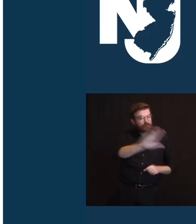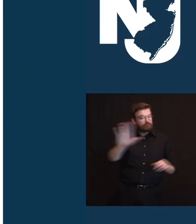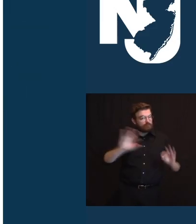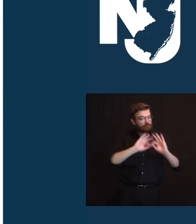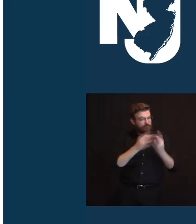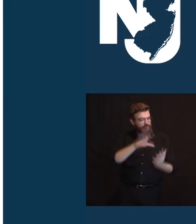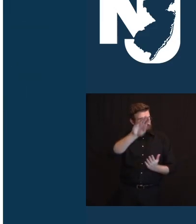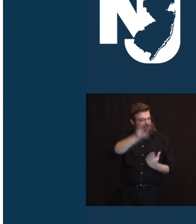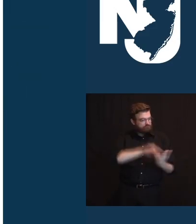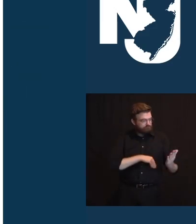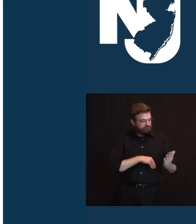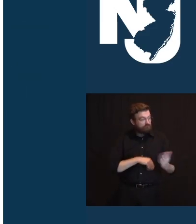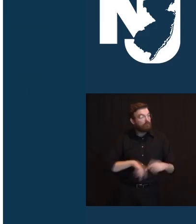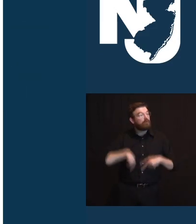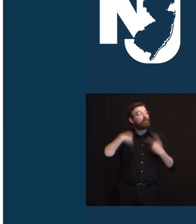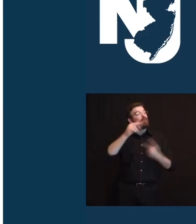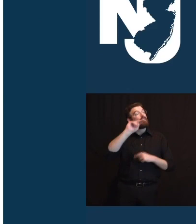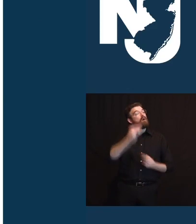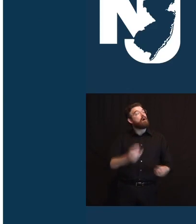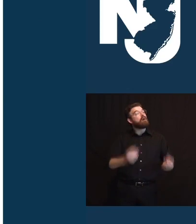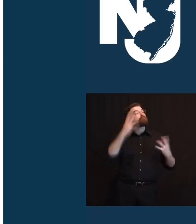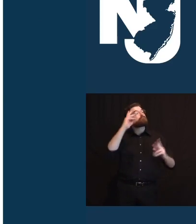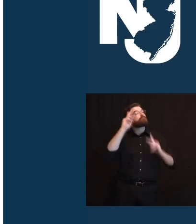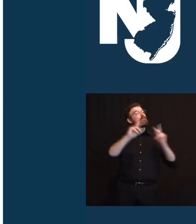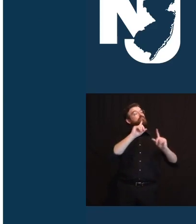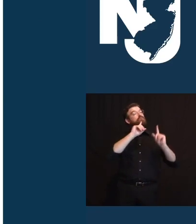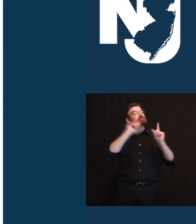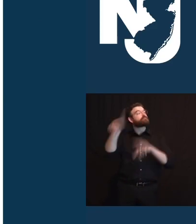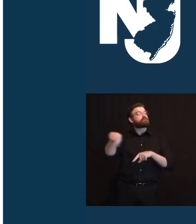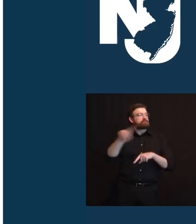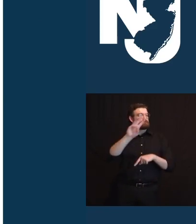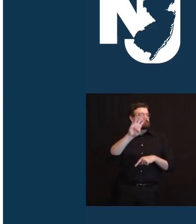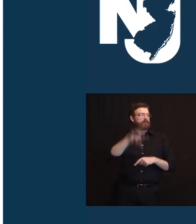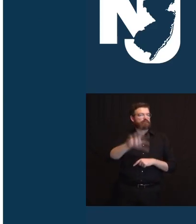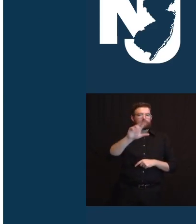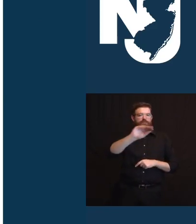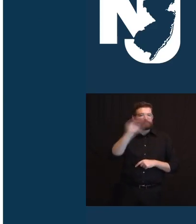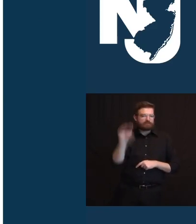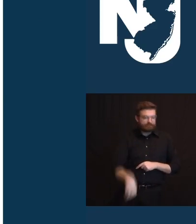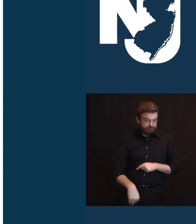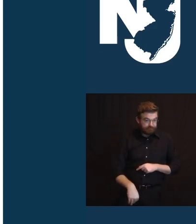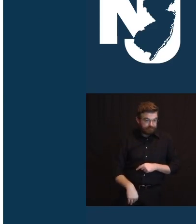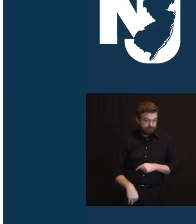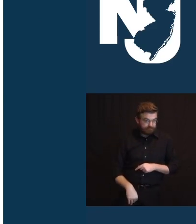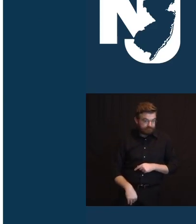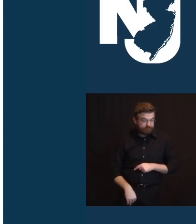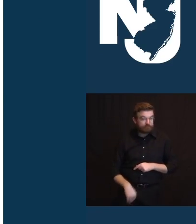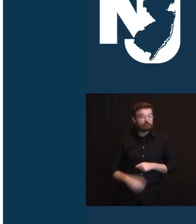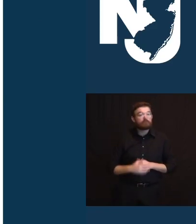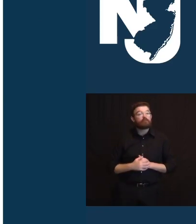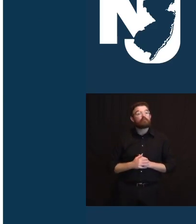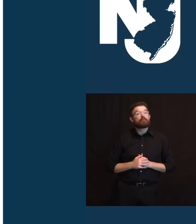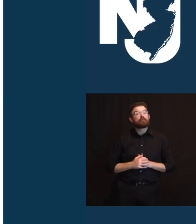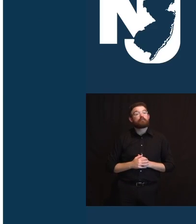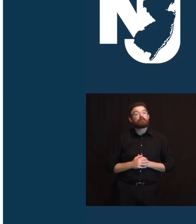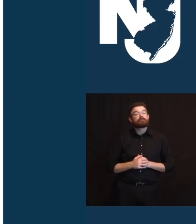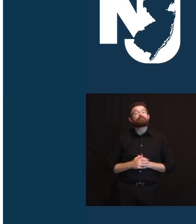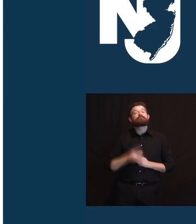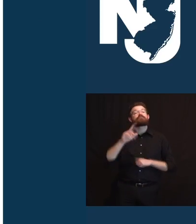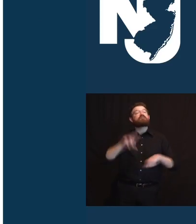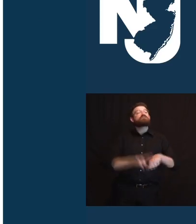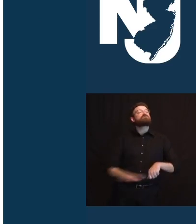of New Jersey's households have responded to the census. As a state, we continue to run ahead of the national average response rate. Further,